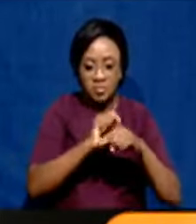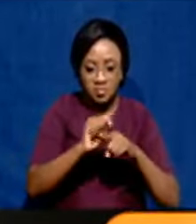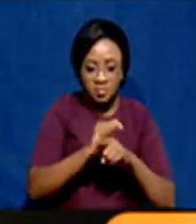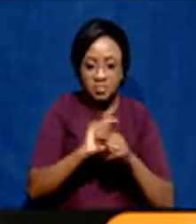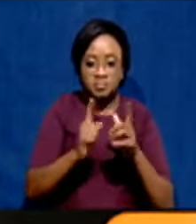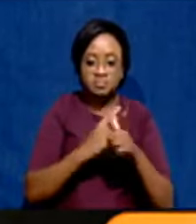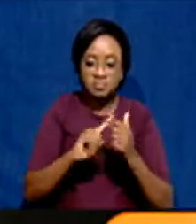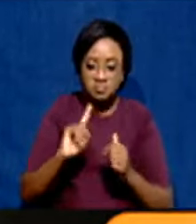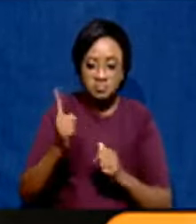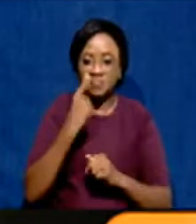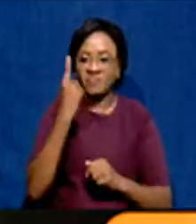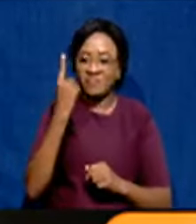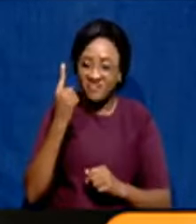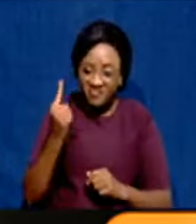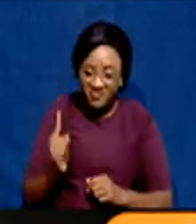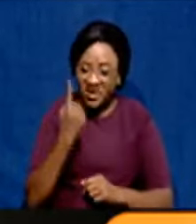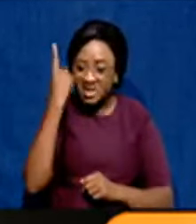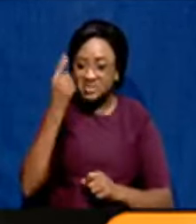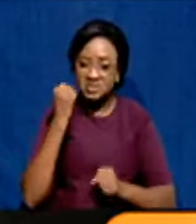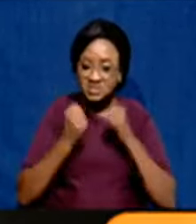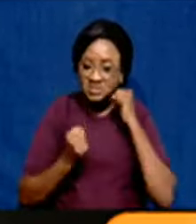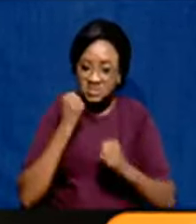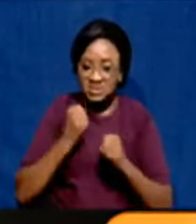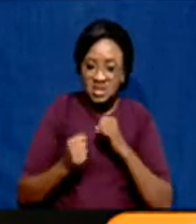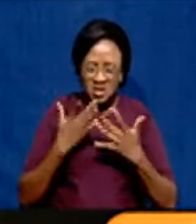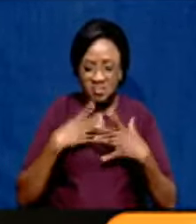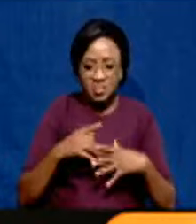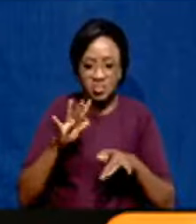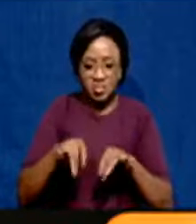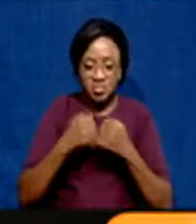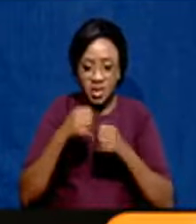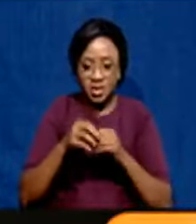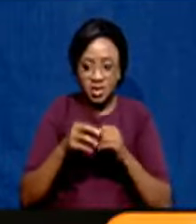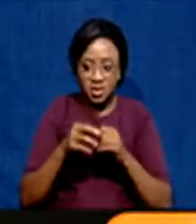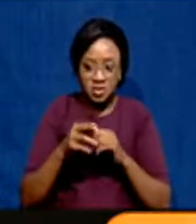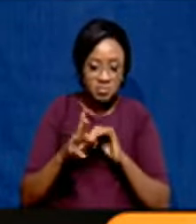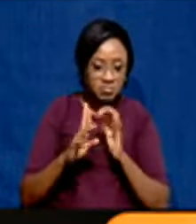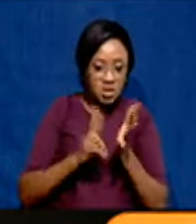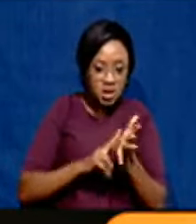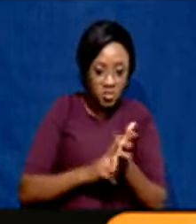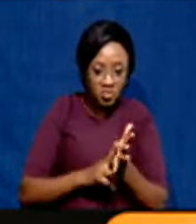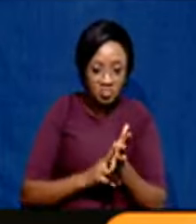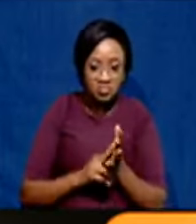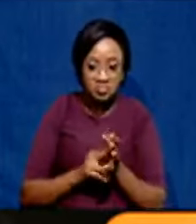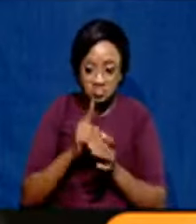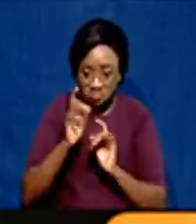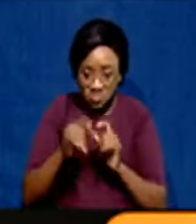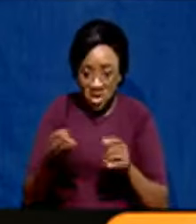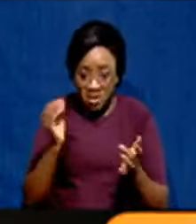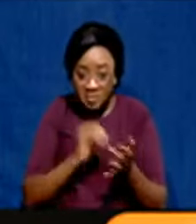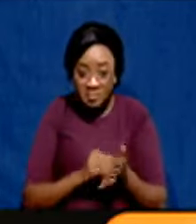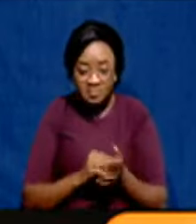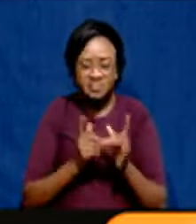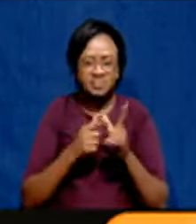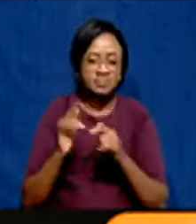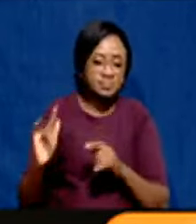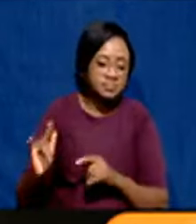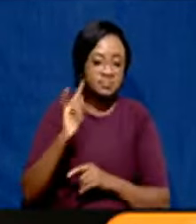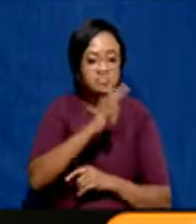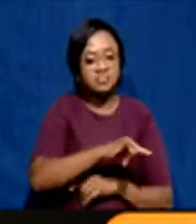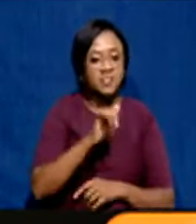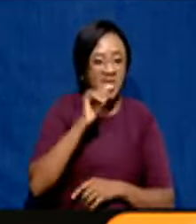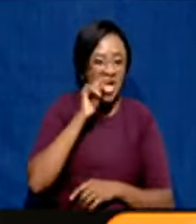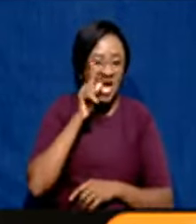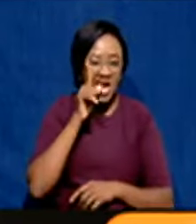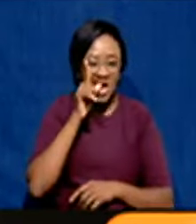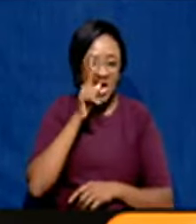first marathon and you put in a course record and everybody says, okay, is it a fluke? Is it something that can be done again? Then you go to London, a very difficult course because